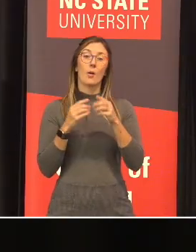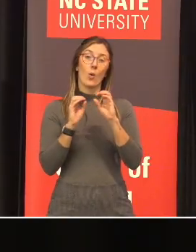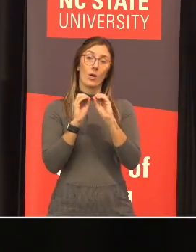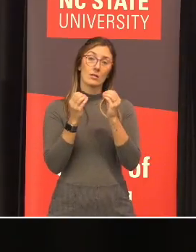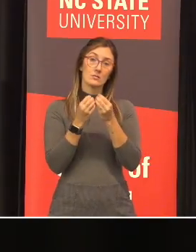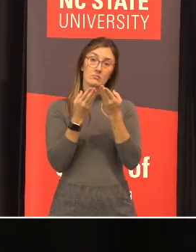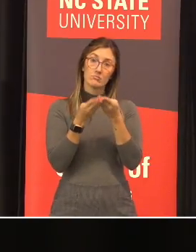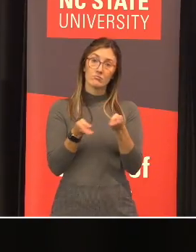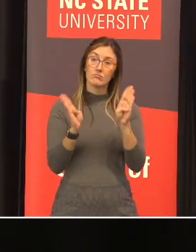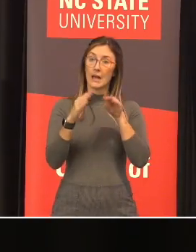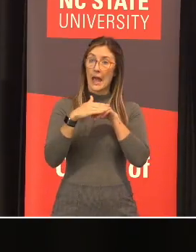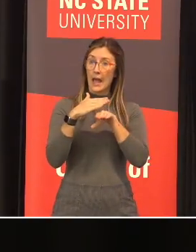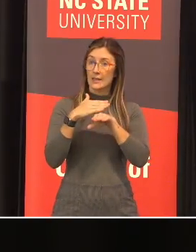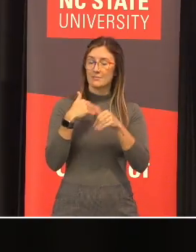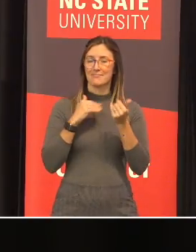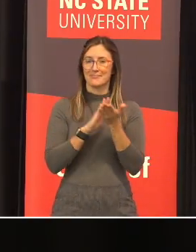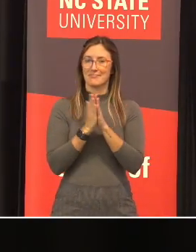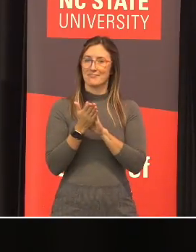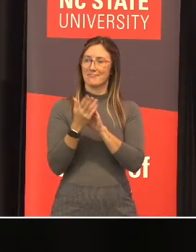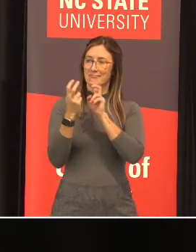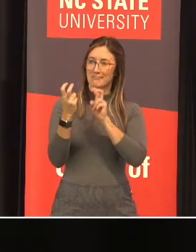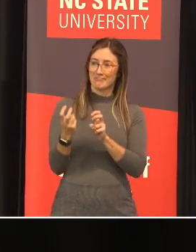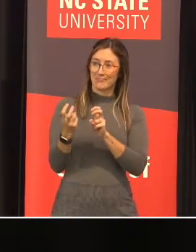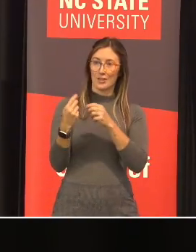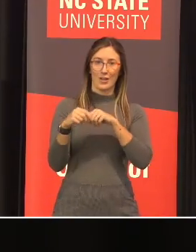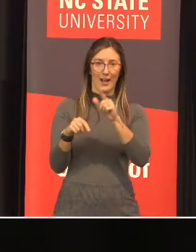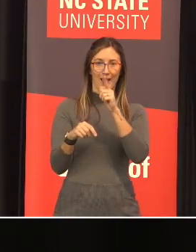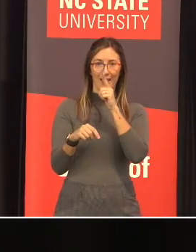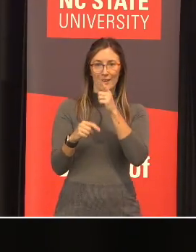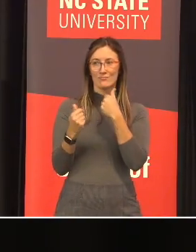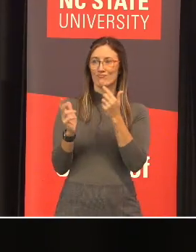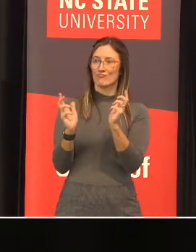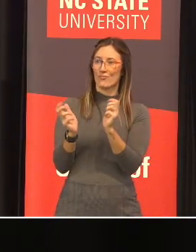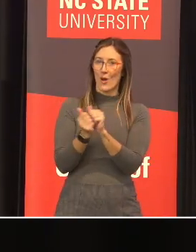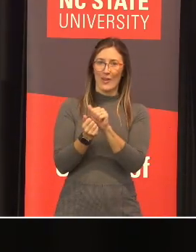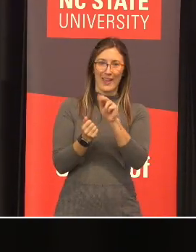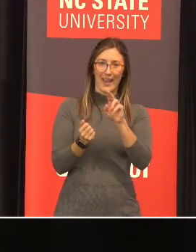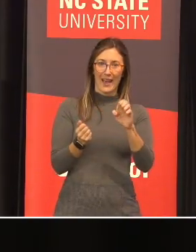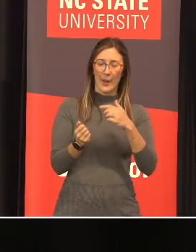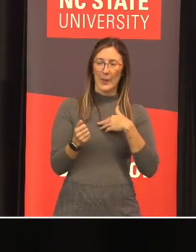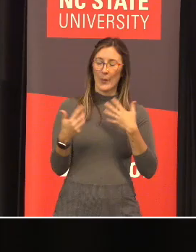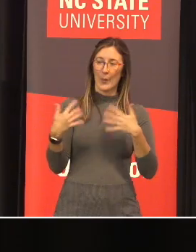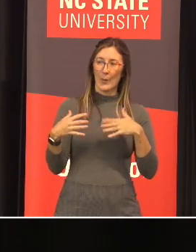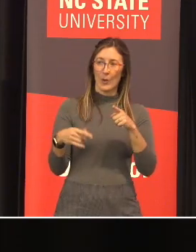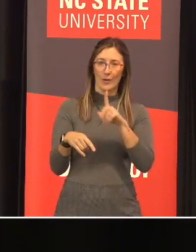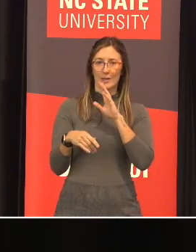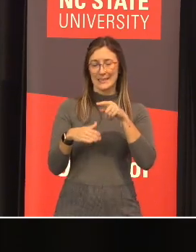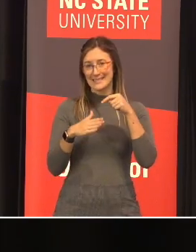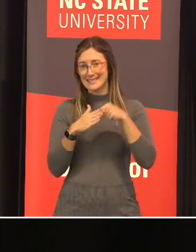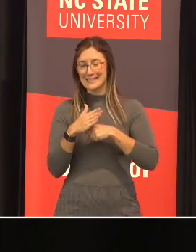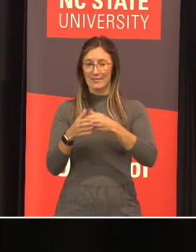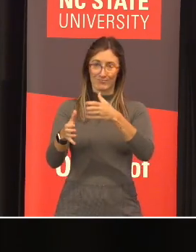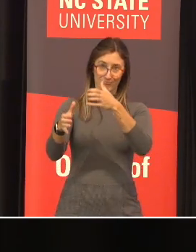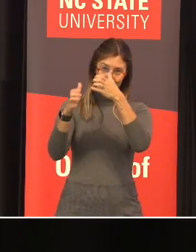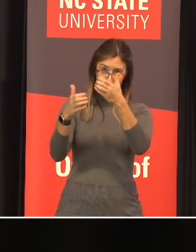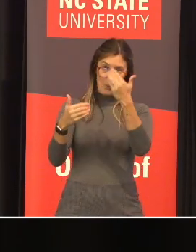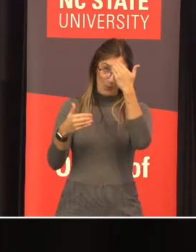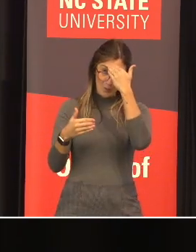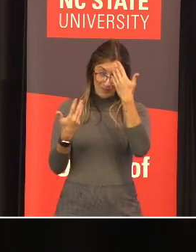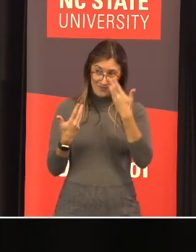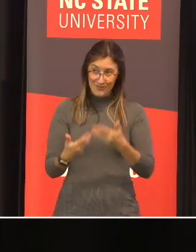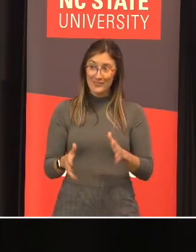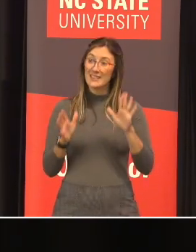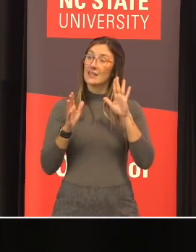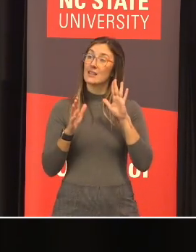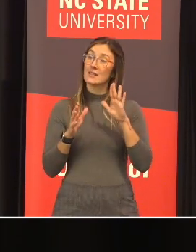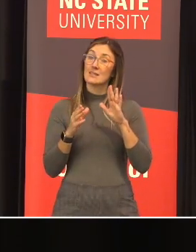a nice little lunch conversation with Ann, and it's impressive the depth and the breadth that she has. And I want you to know when you get out of here that